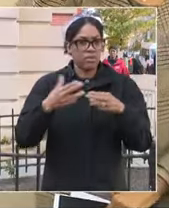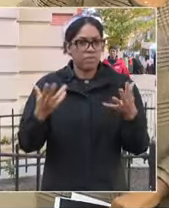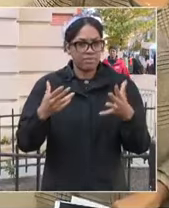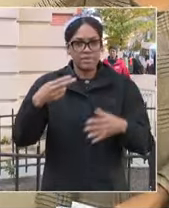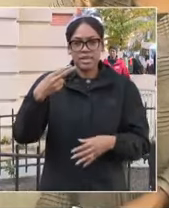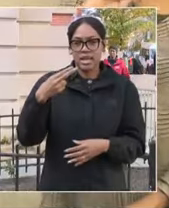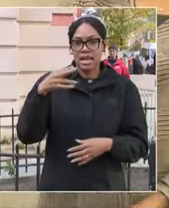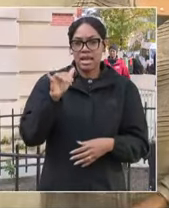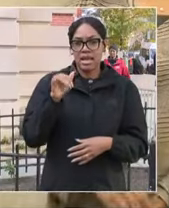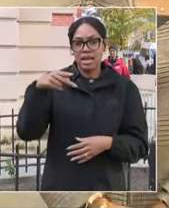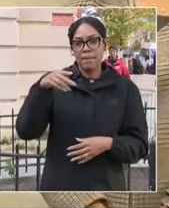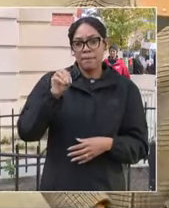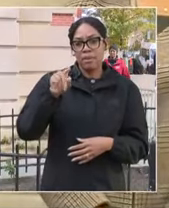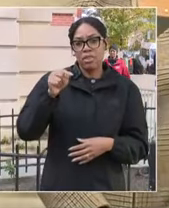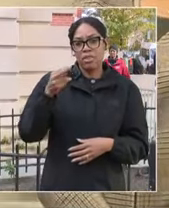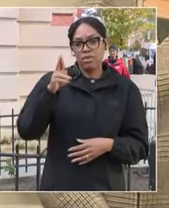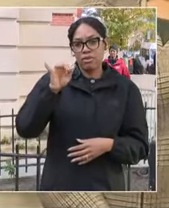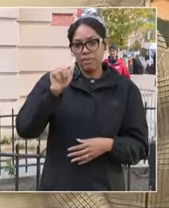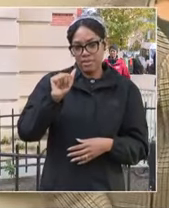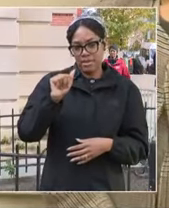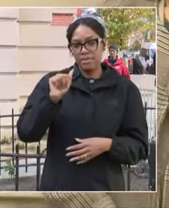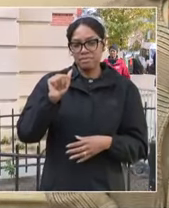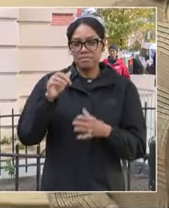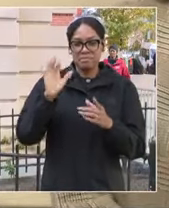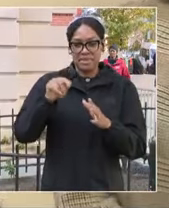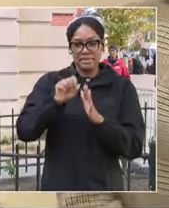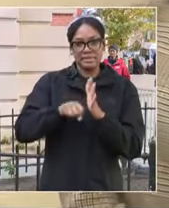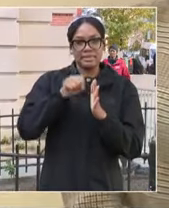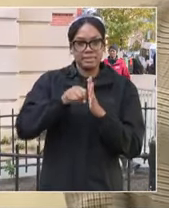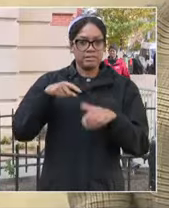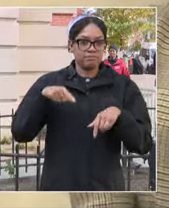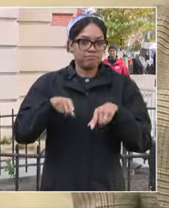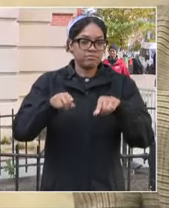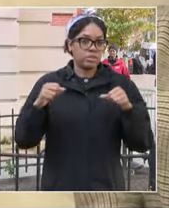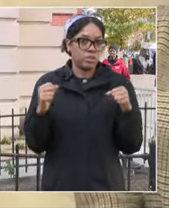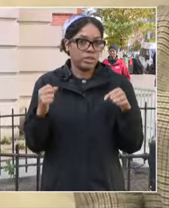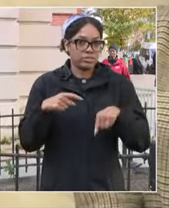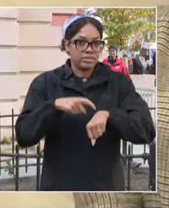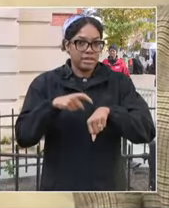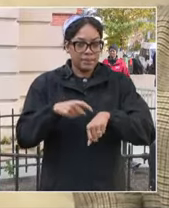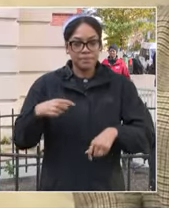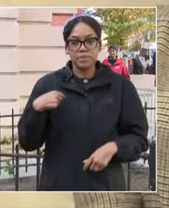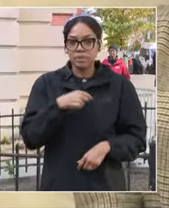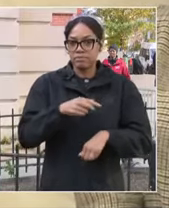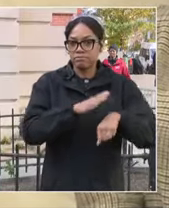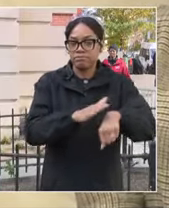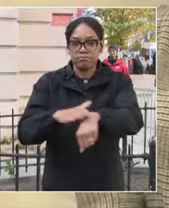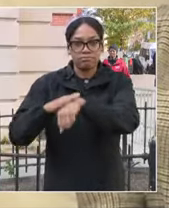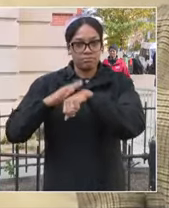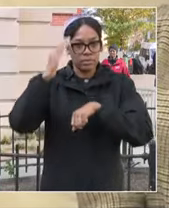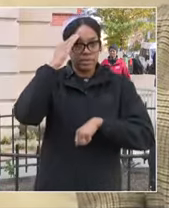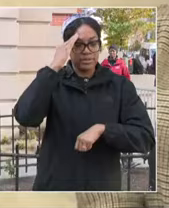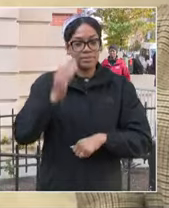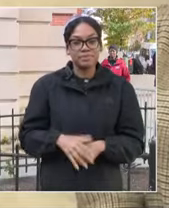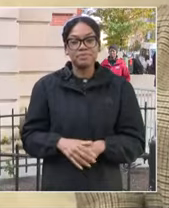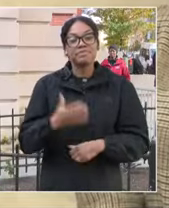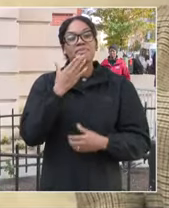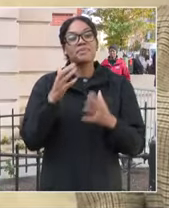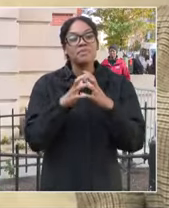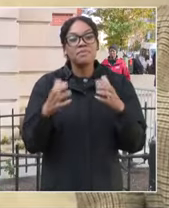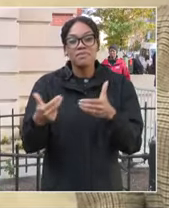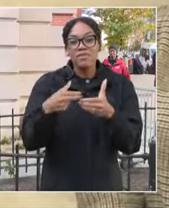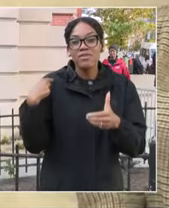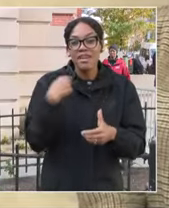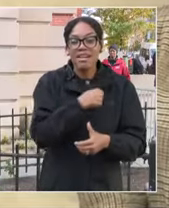members of the downtown community. I'm especially glad to welcome you here today to this very special place, the Downtown Day Services